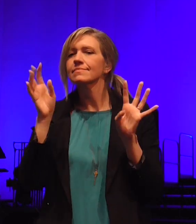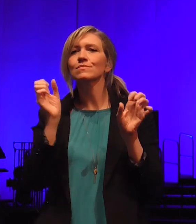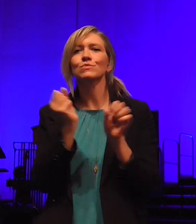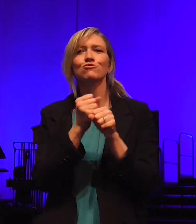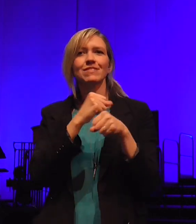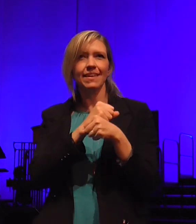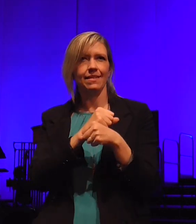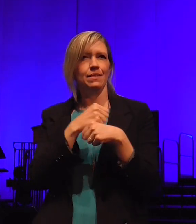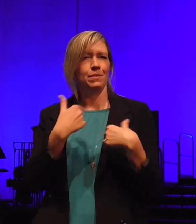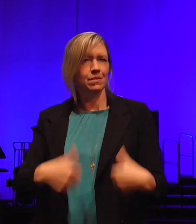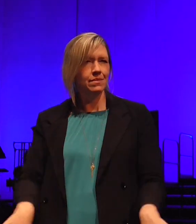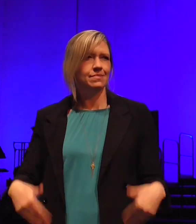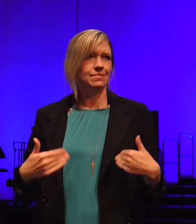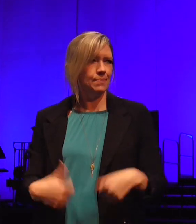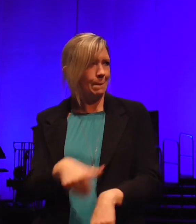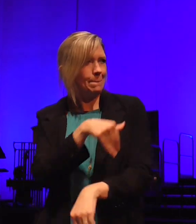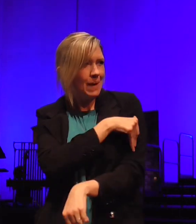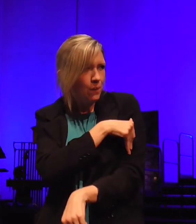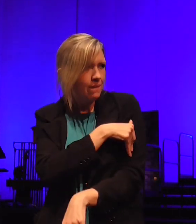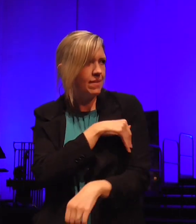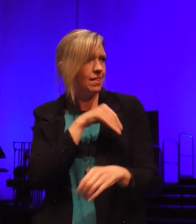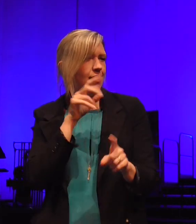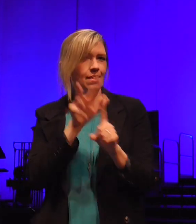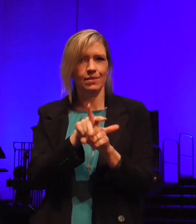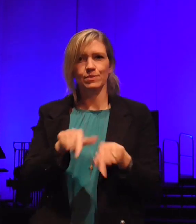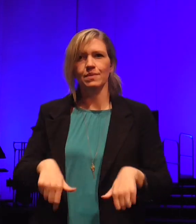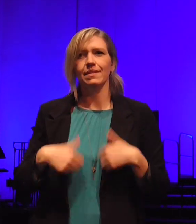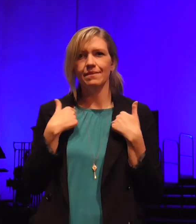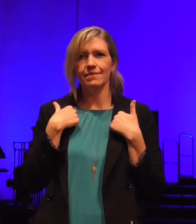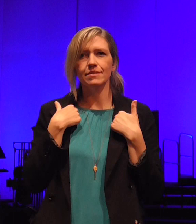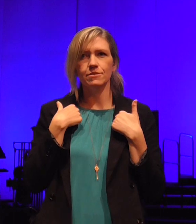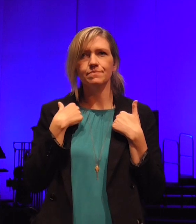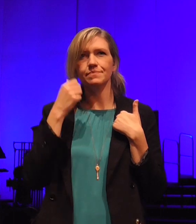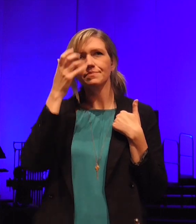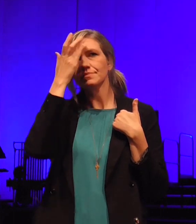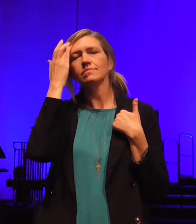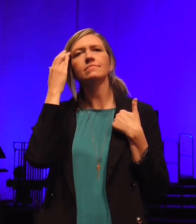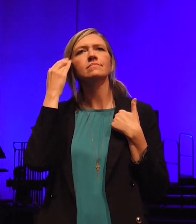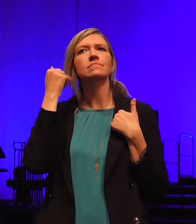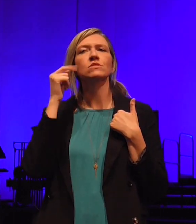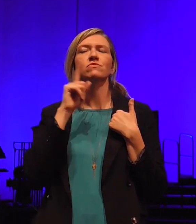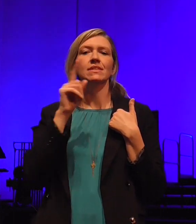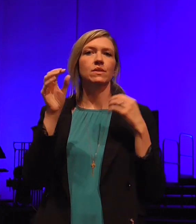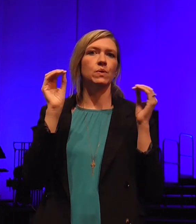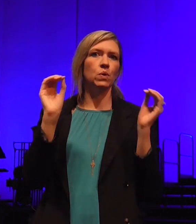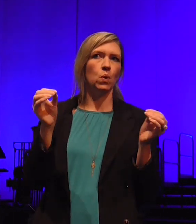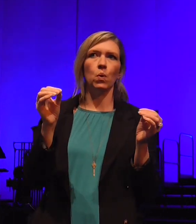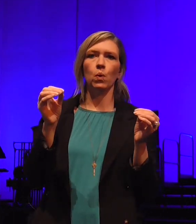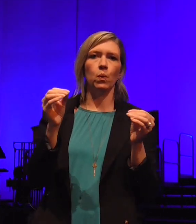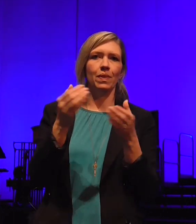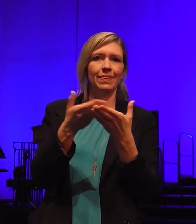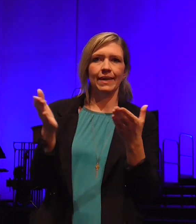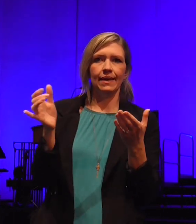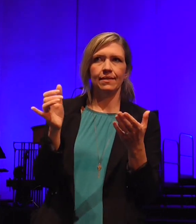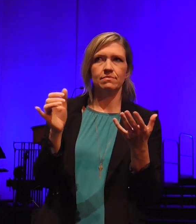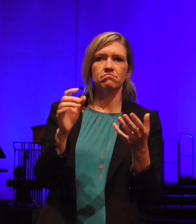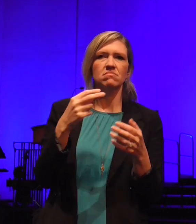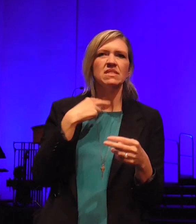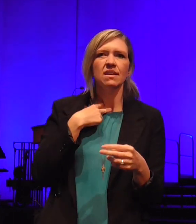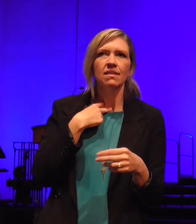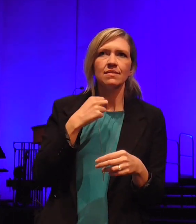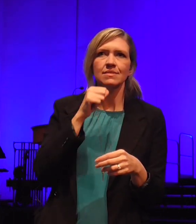to create it powerfully in our lives. There is no such thing as stuck